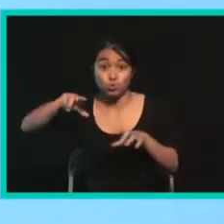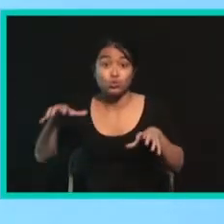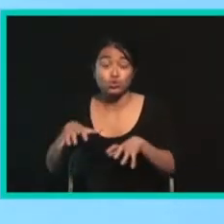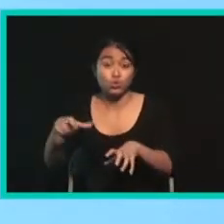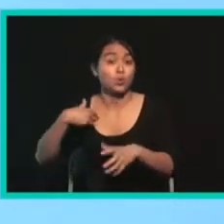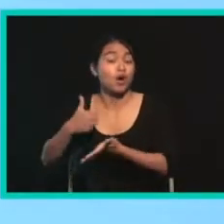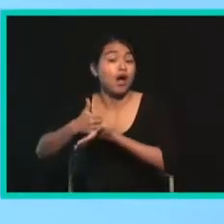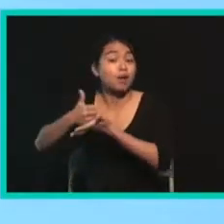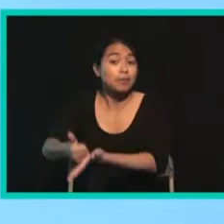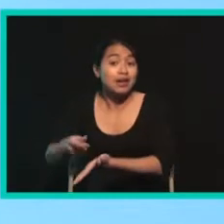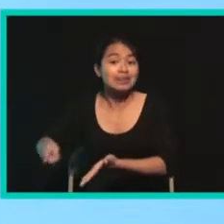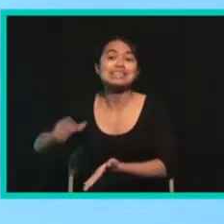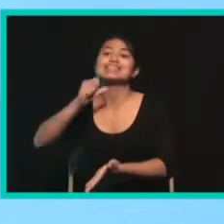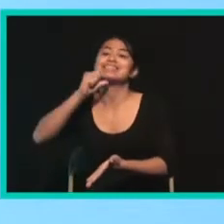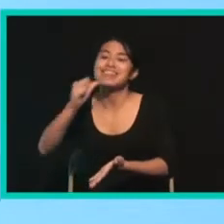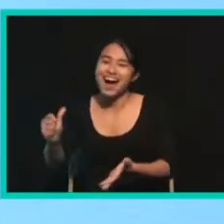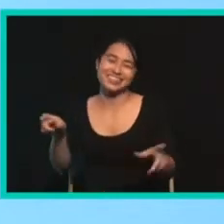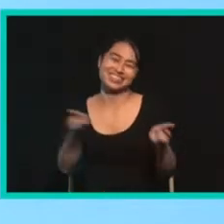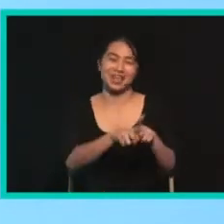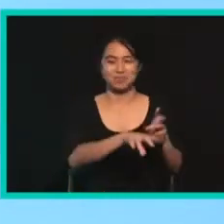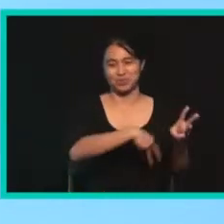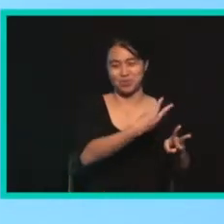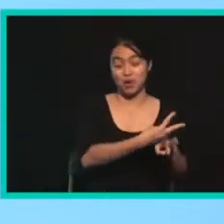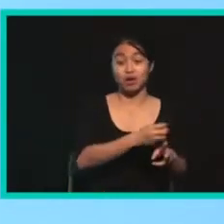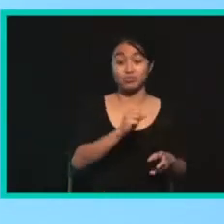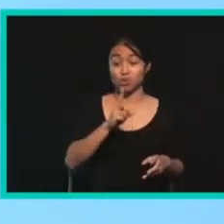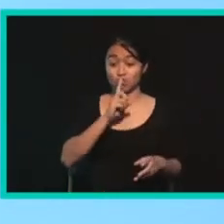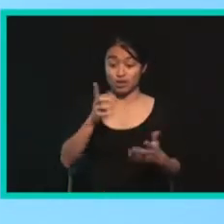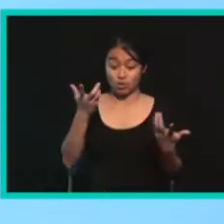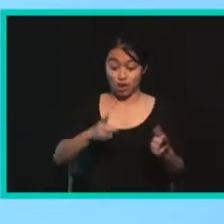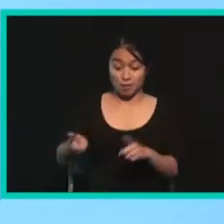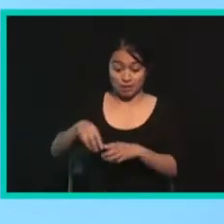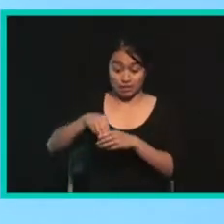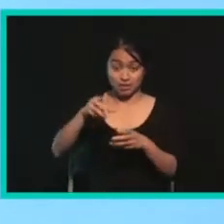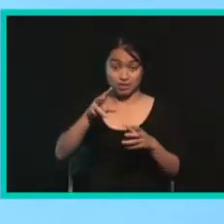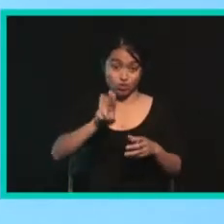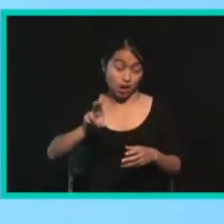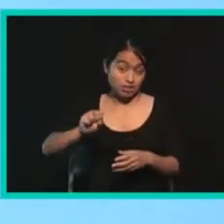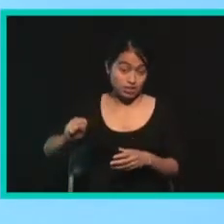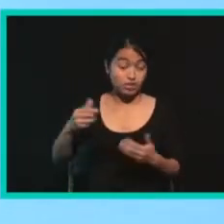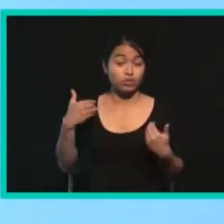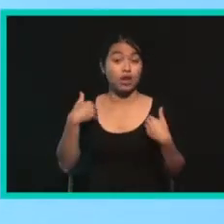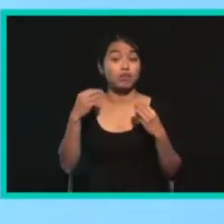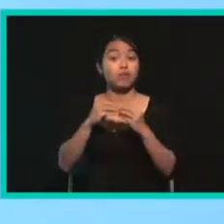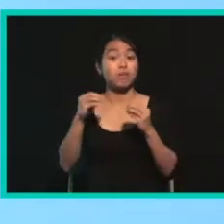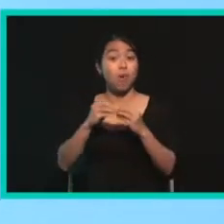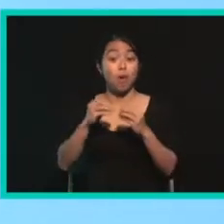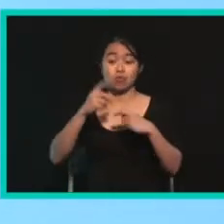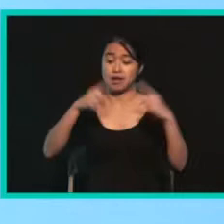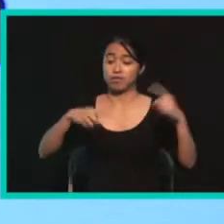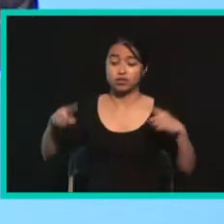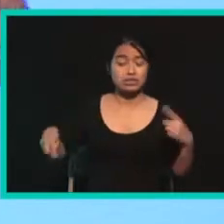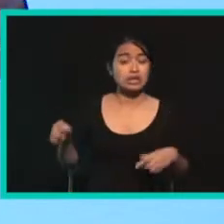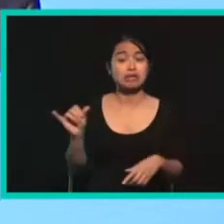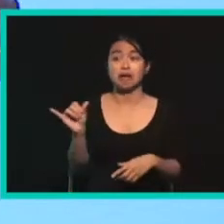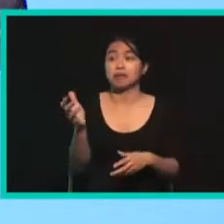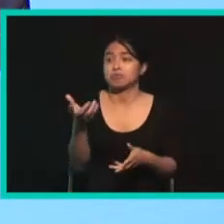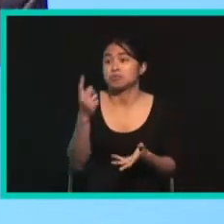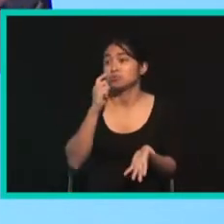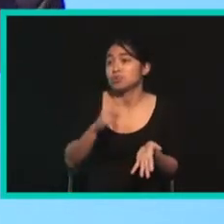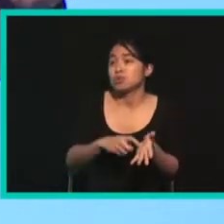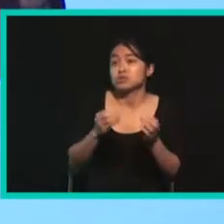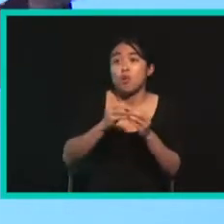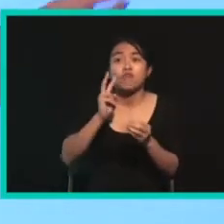us not be like everybody else. Now, some of what's going on in the United States is there's more acceptance of diversity. Like, you know, you've probably noticed